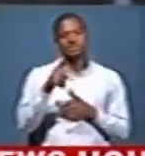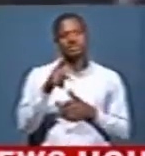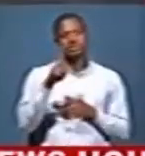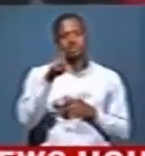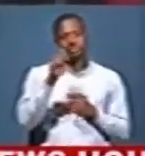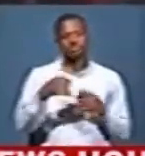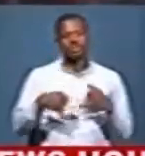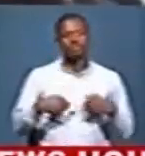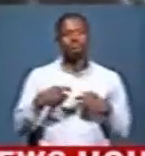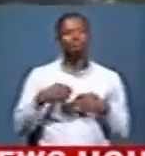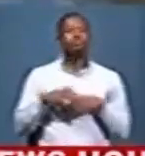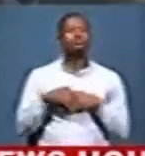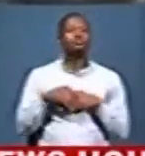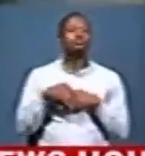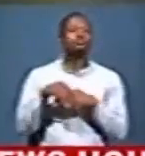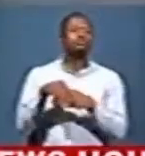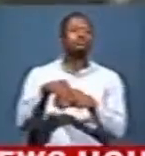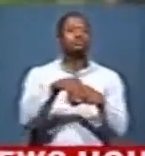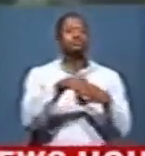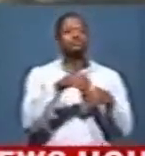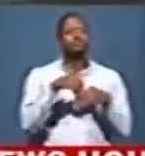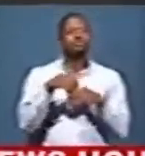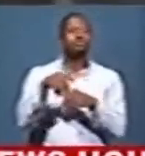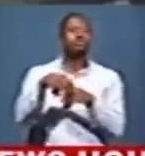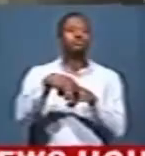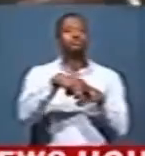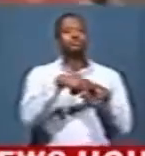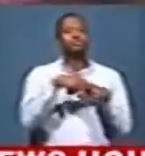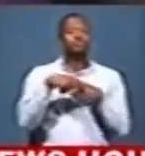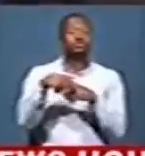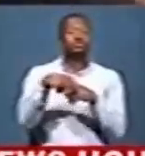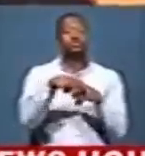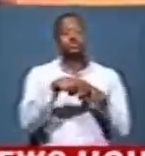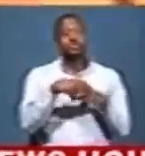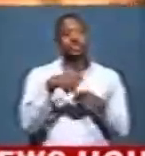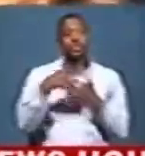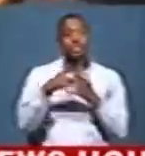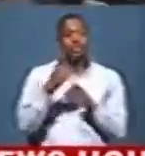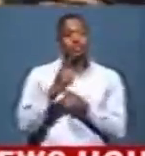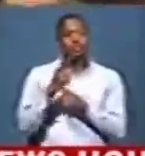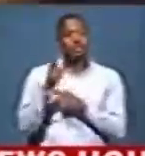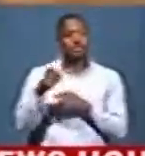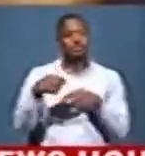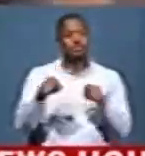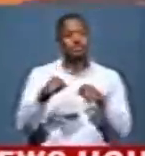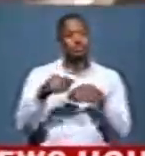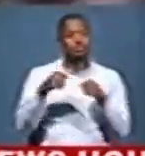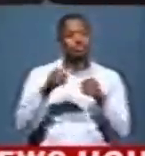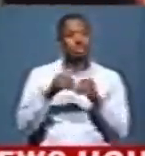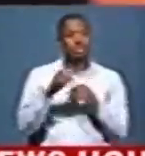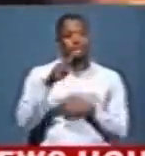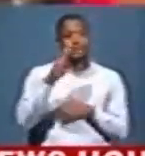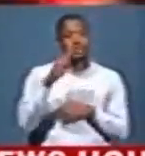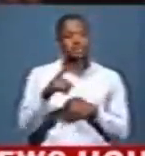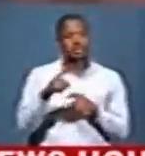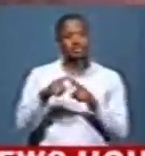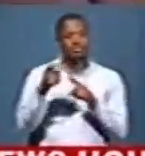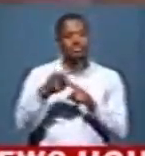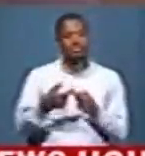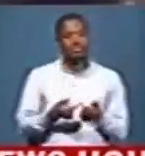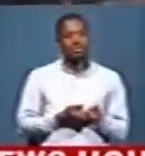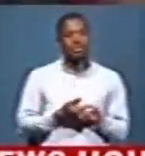can enjoy a ride in the city. The variables that informed the regularization of the motorcycle trade in Benin may differ from